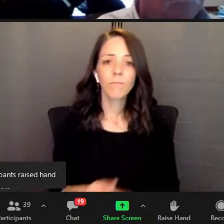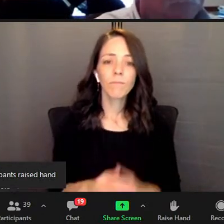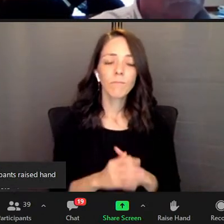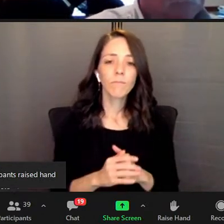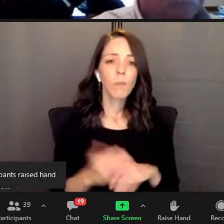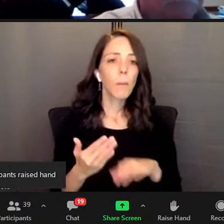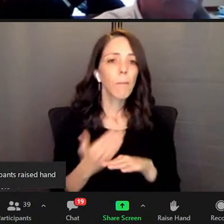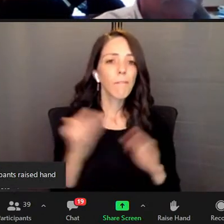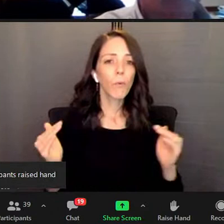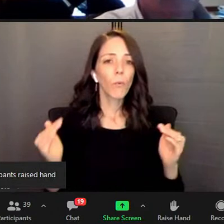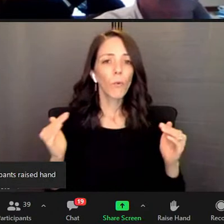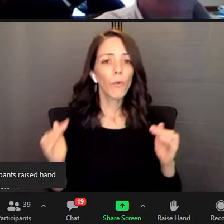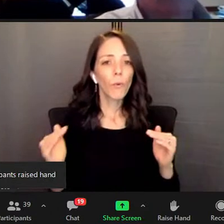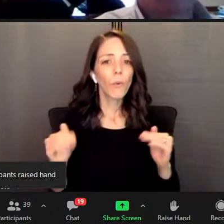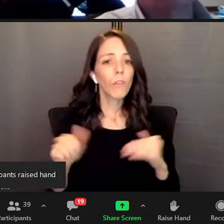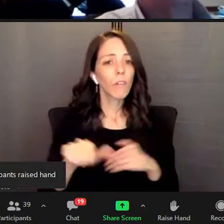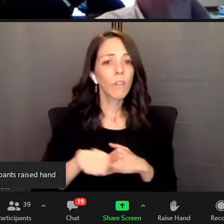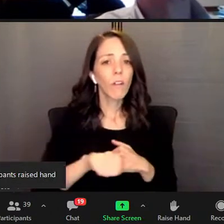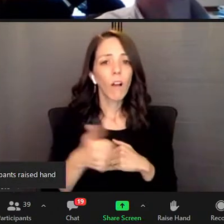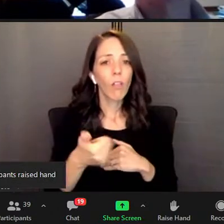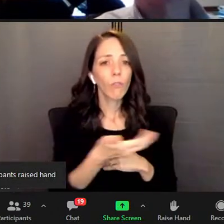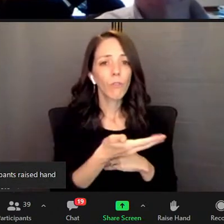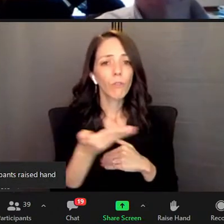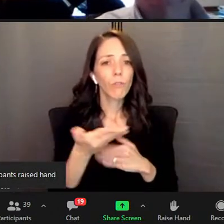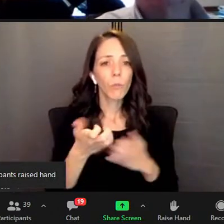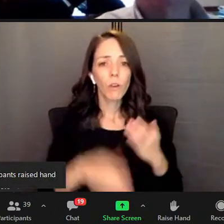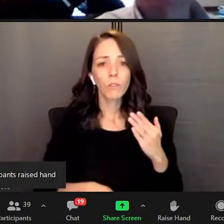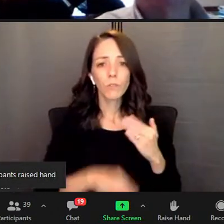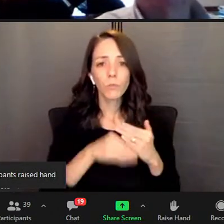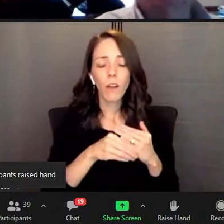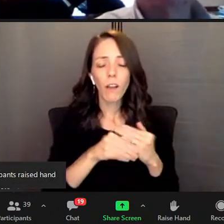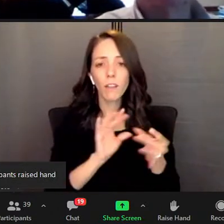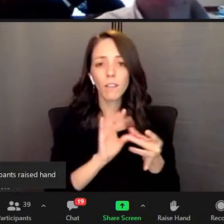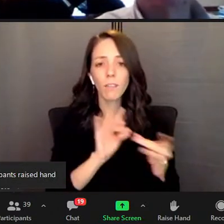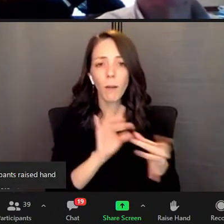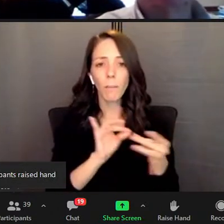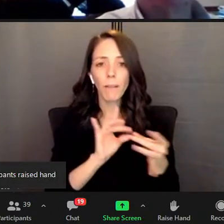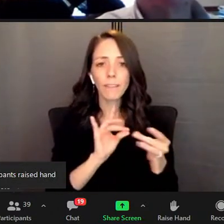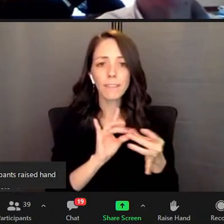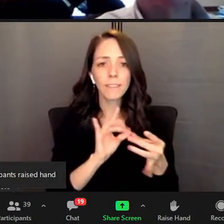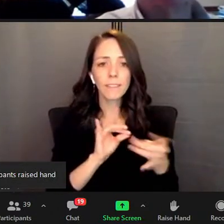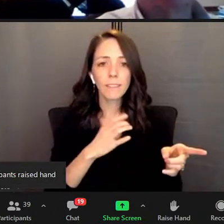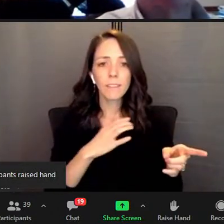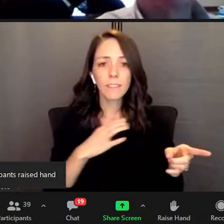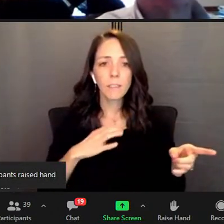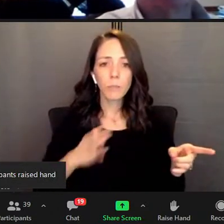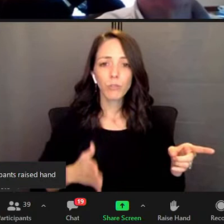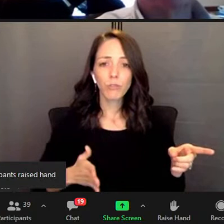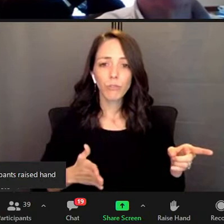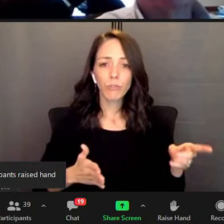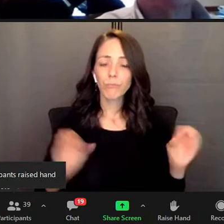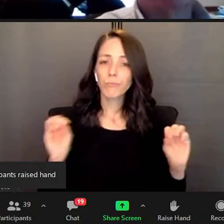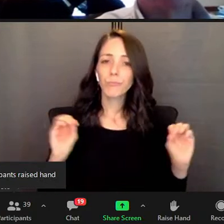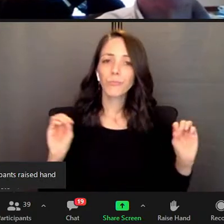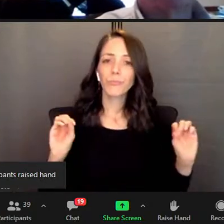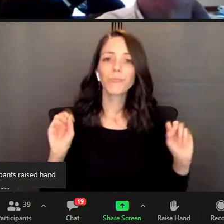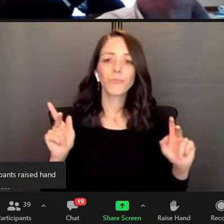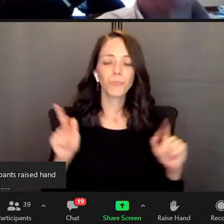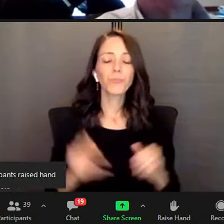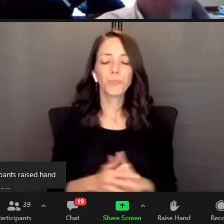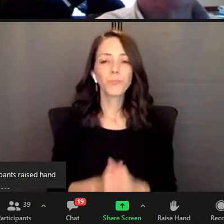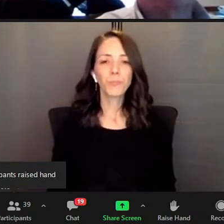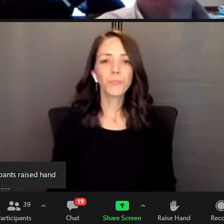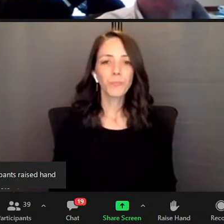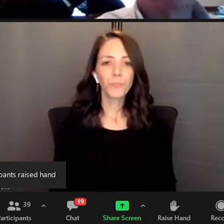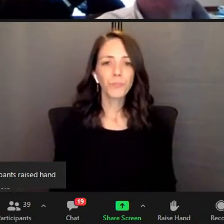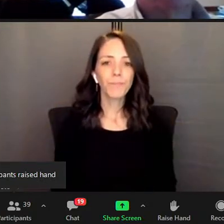commissioner that I didn't see wanting to address the prior comment? Okay, I'm just making sure about that.